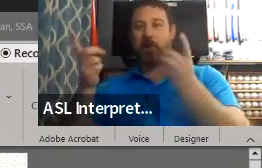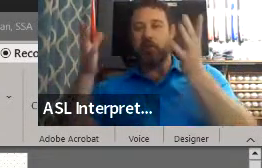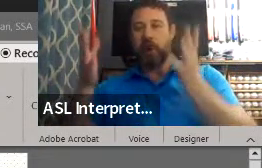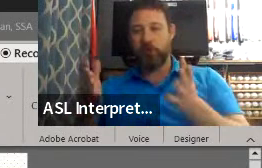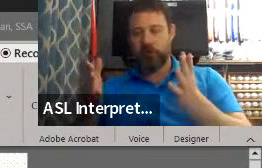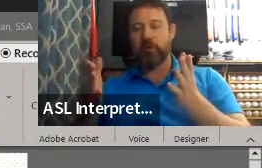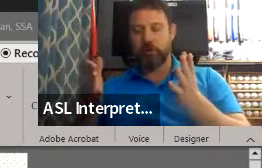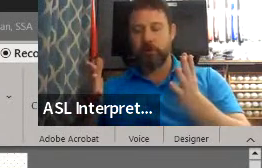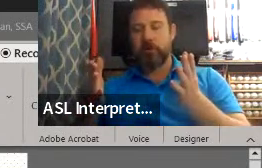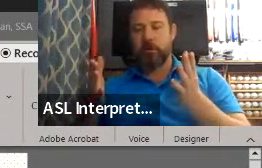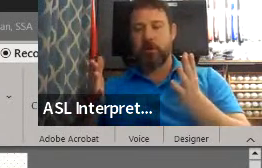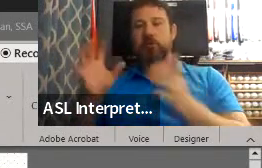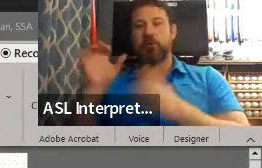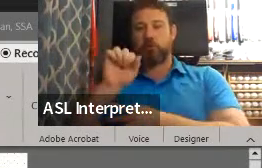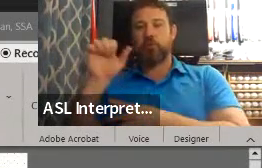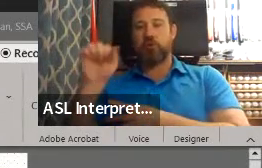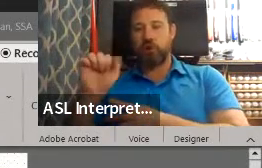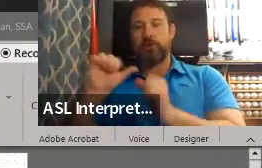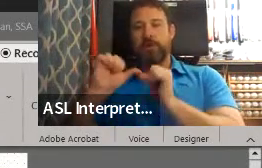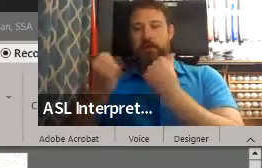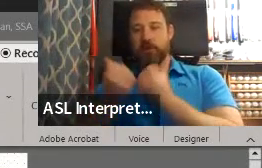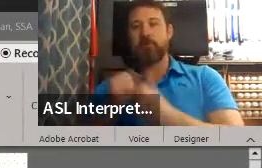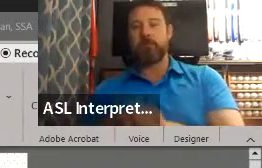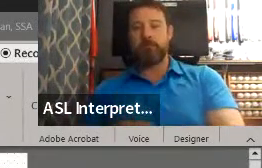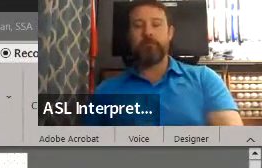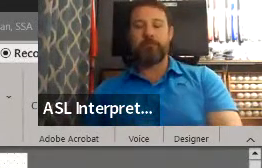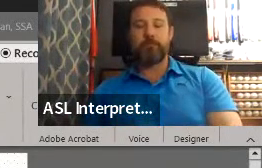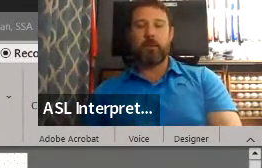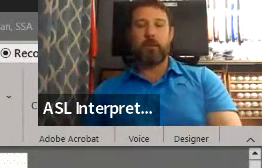the Social Services Agency.